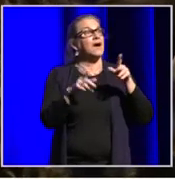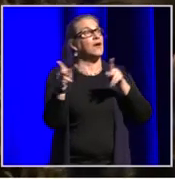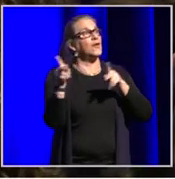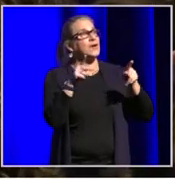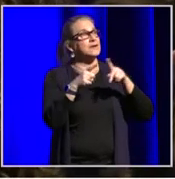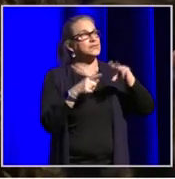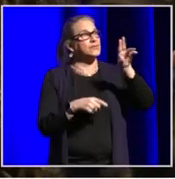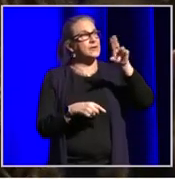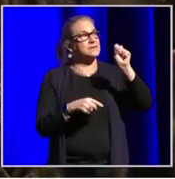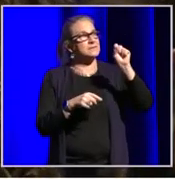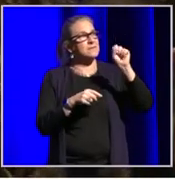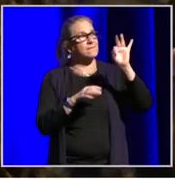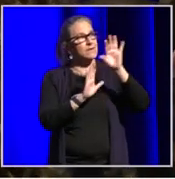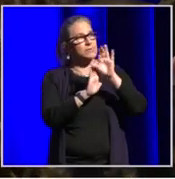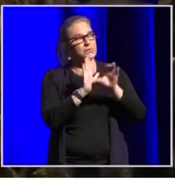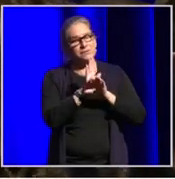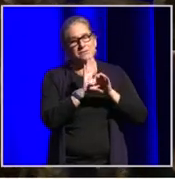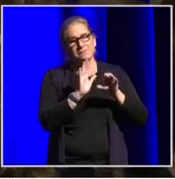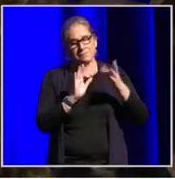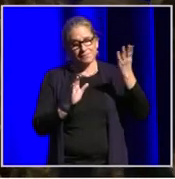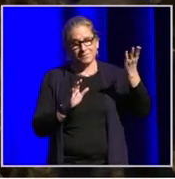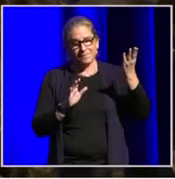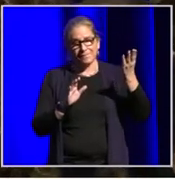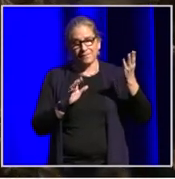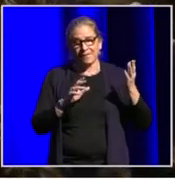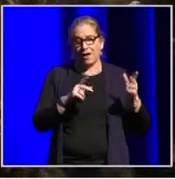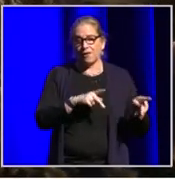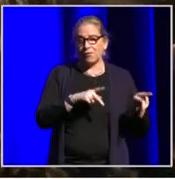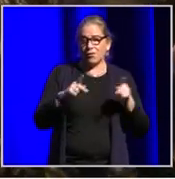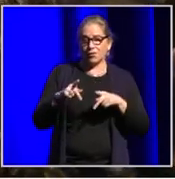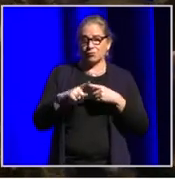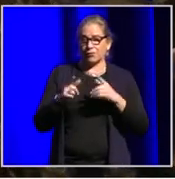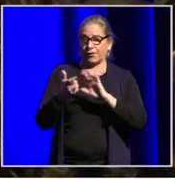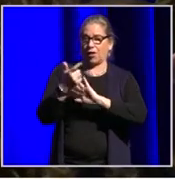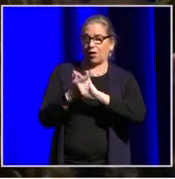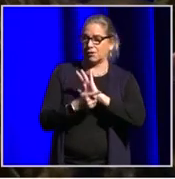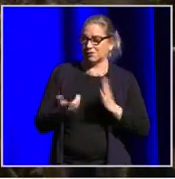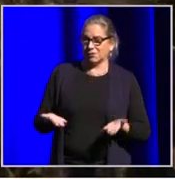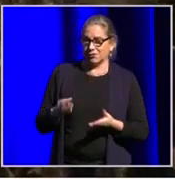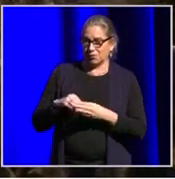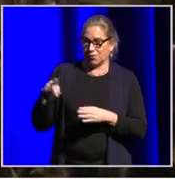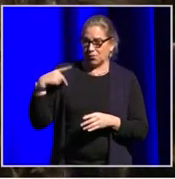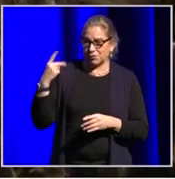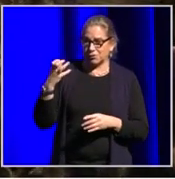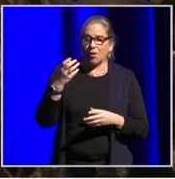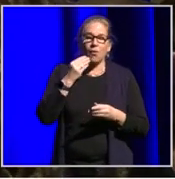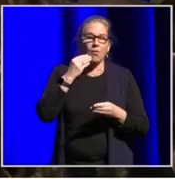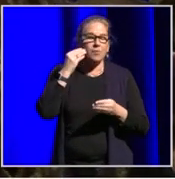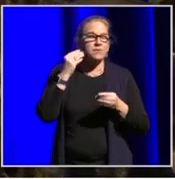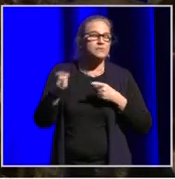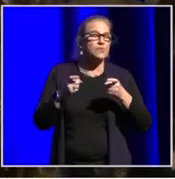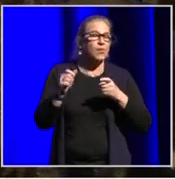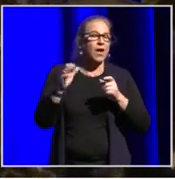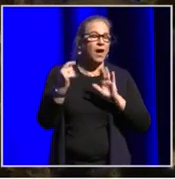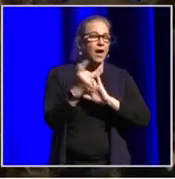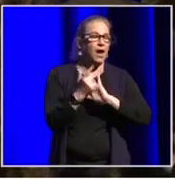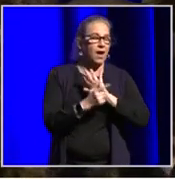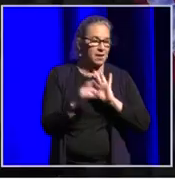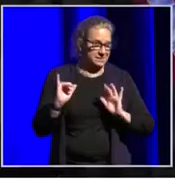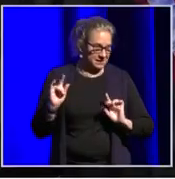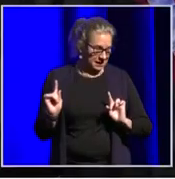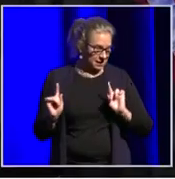The Constitution of the United States. And the District of Columbia Home Rule Act. And the District of Columbia Home Rule Act. And